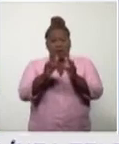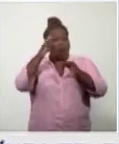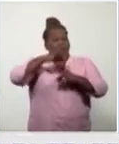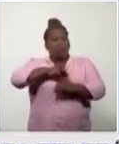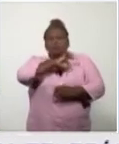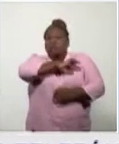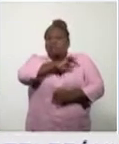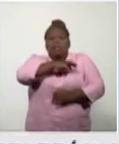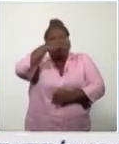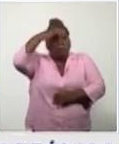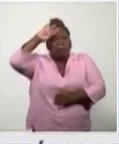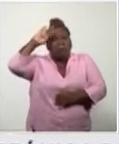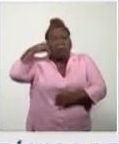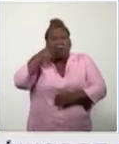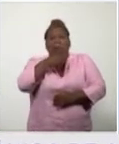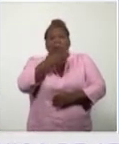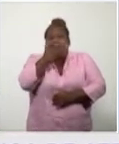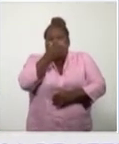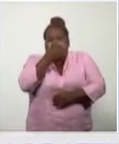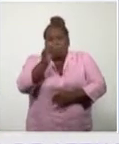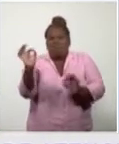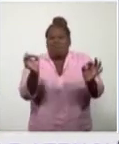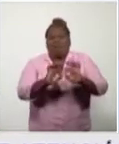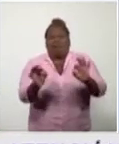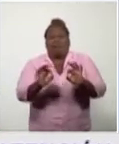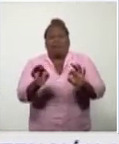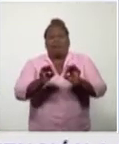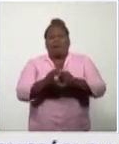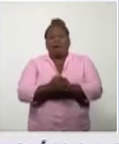were asymptomatic. Thus,